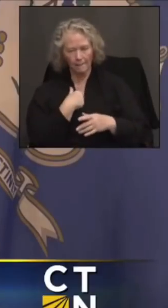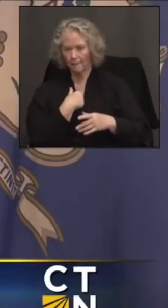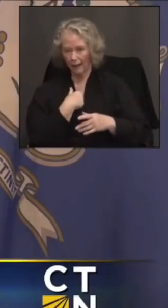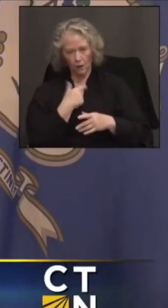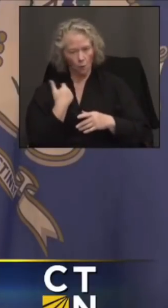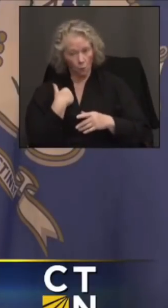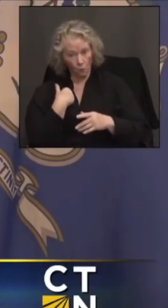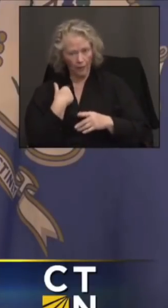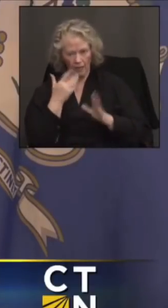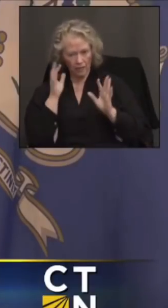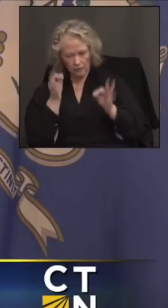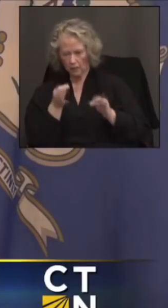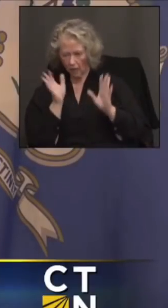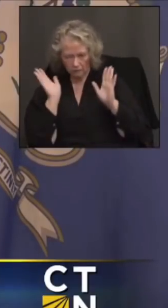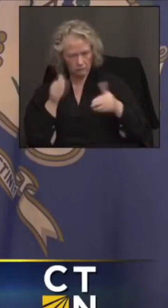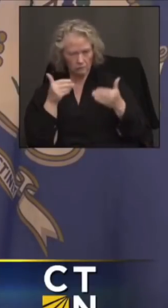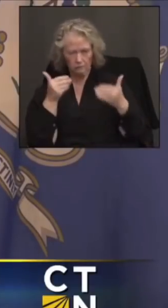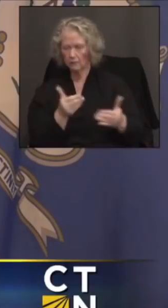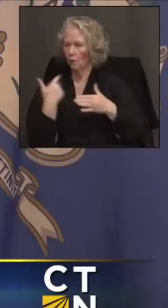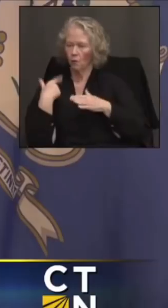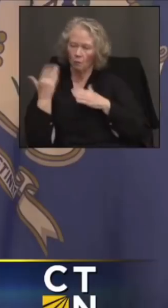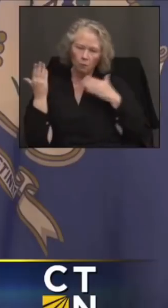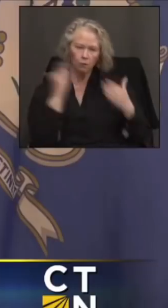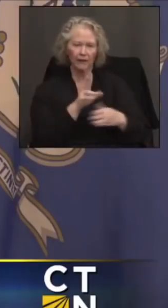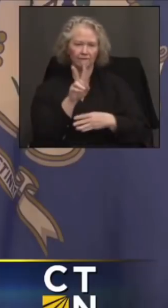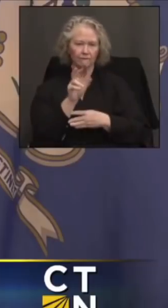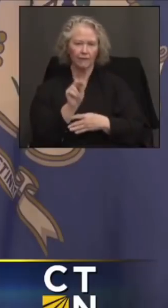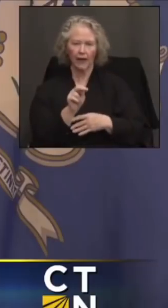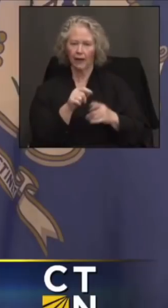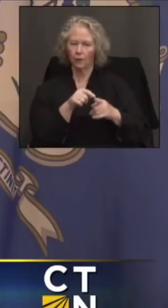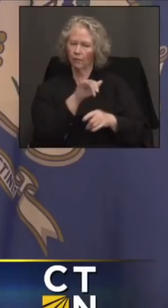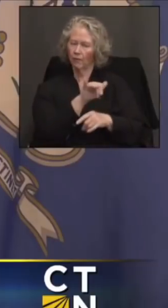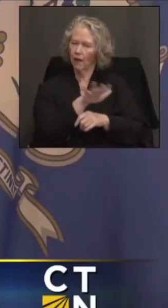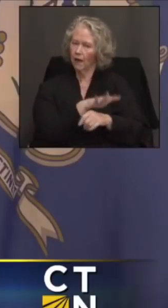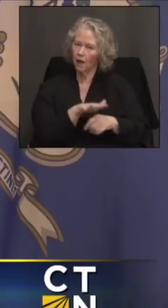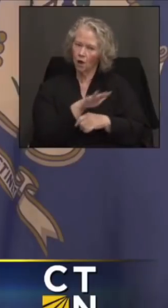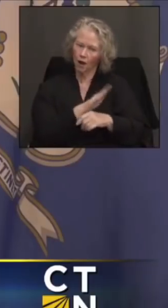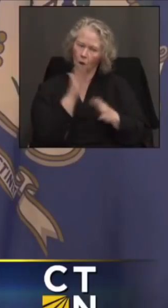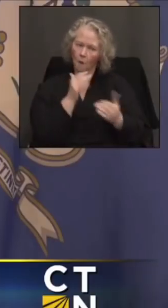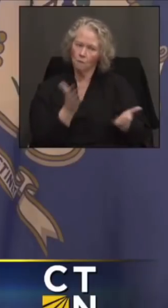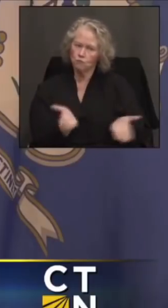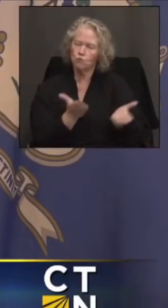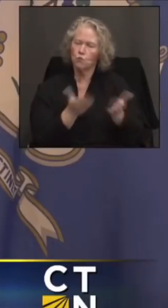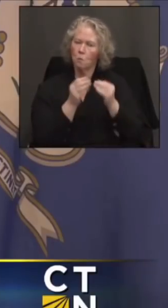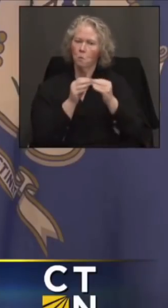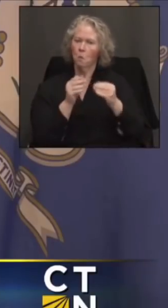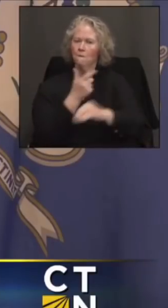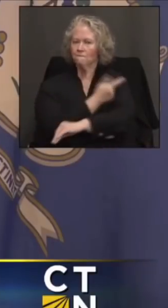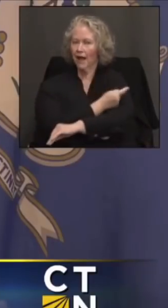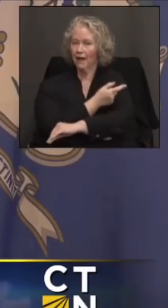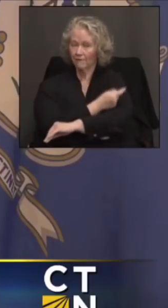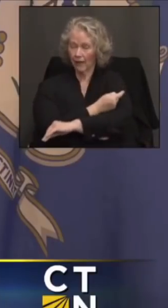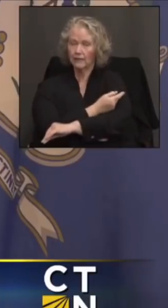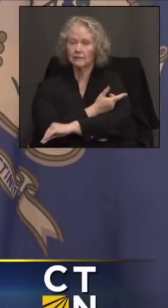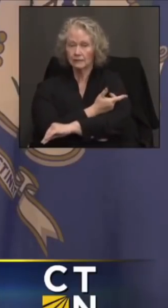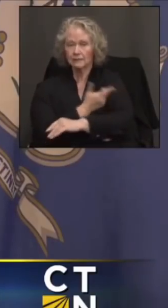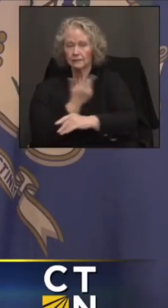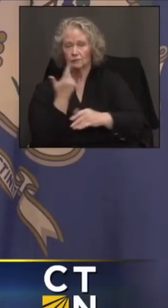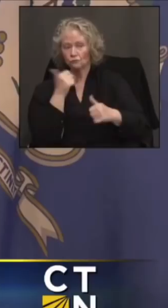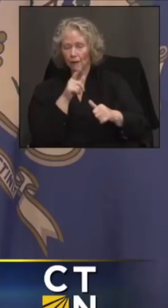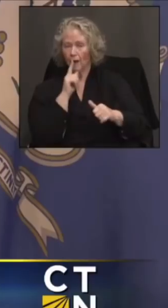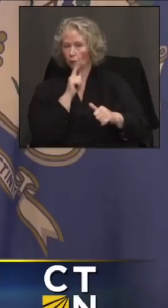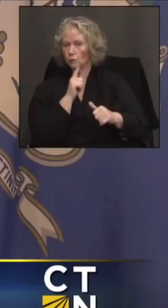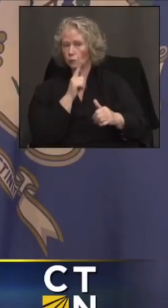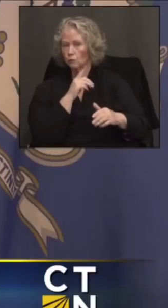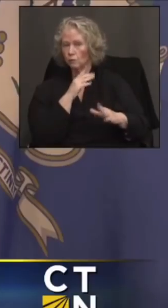mobile vans right into the valley, doing everything we can to make it easier for people to get vaccinated and make sure that we put out that small flare